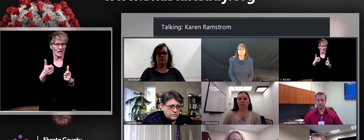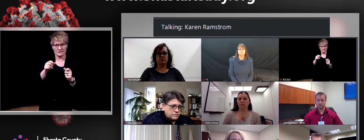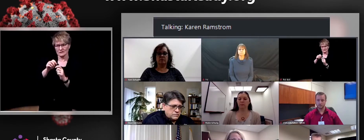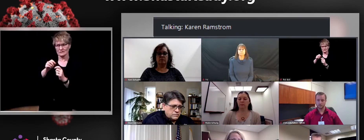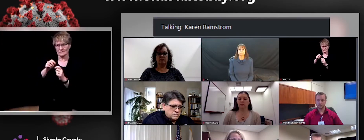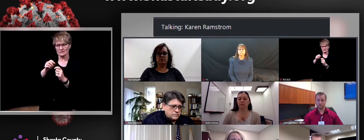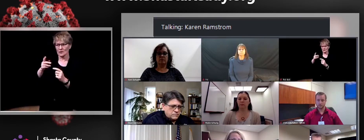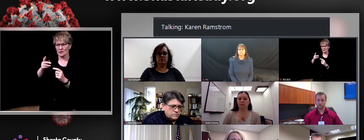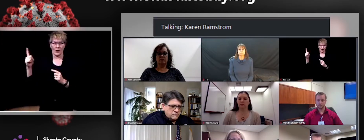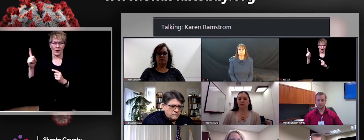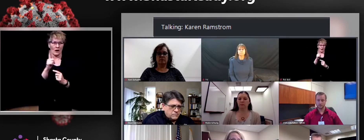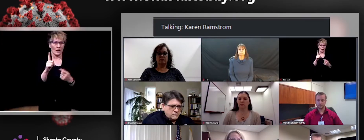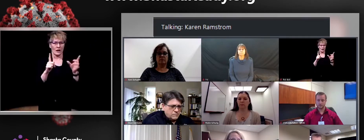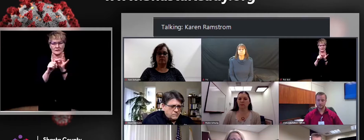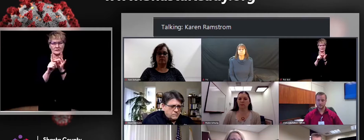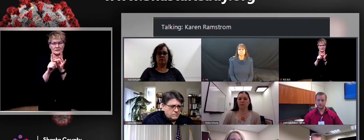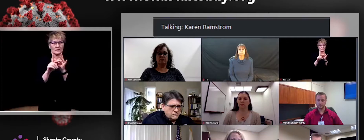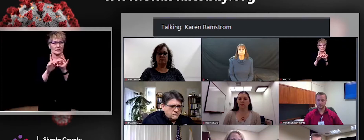important to